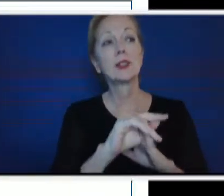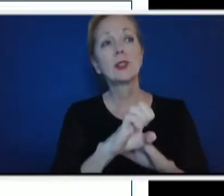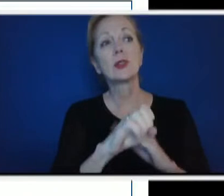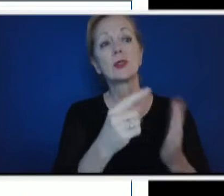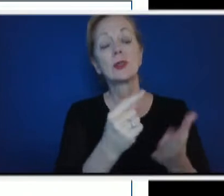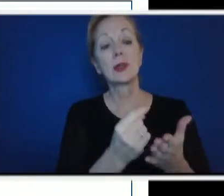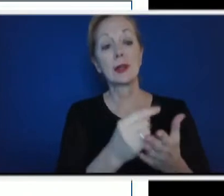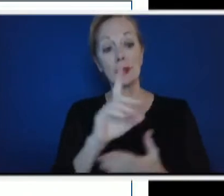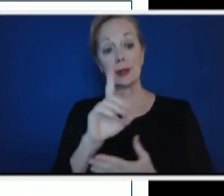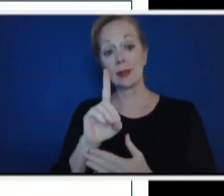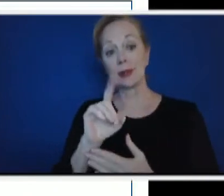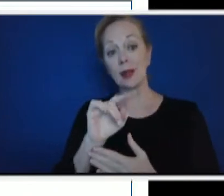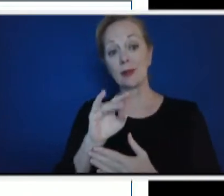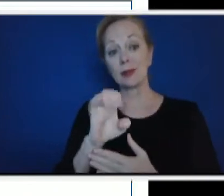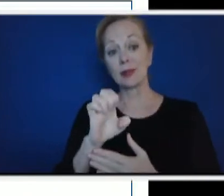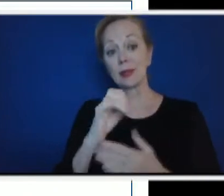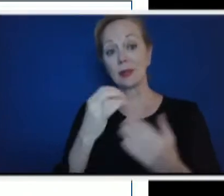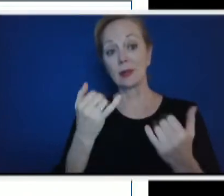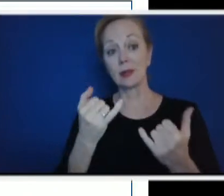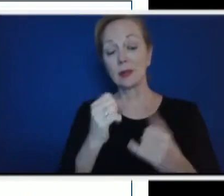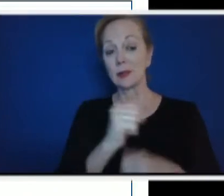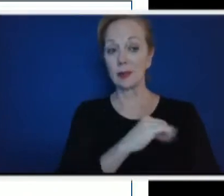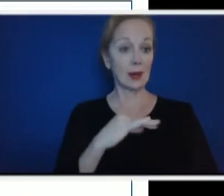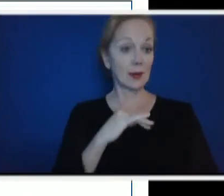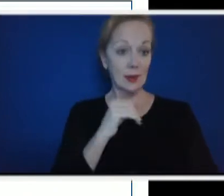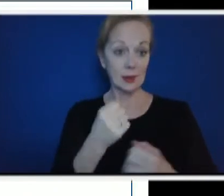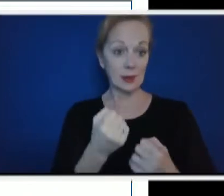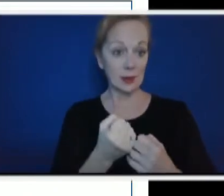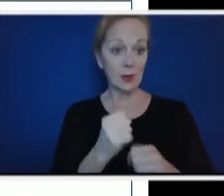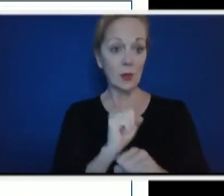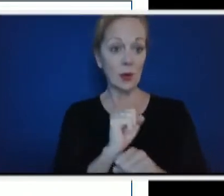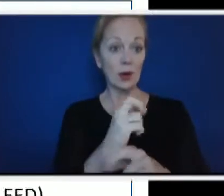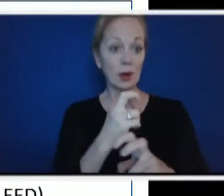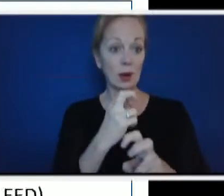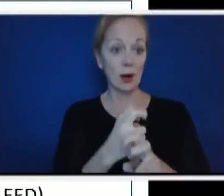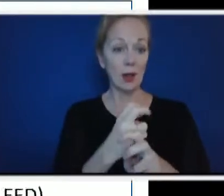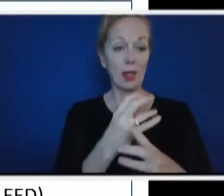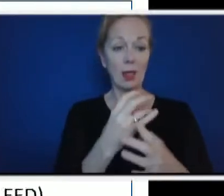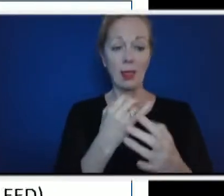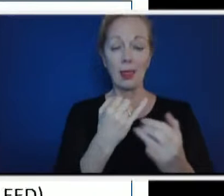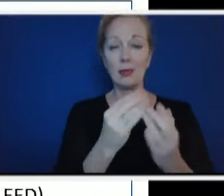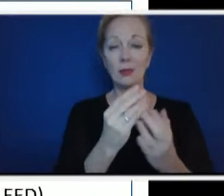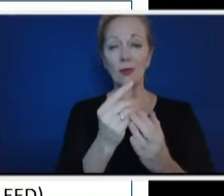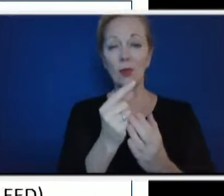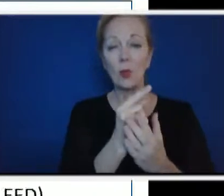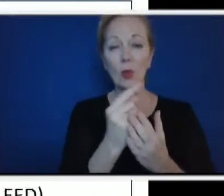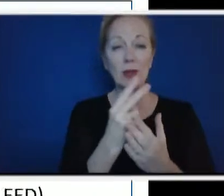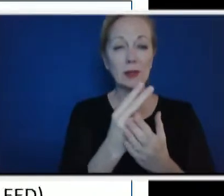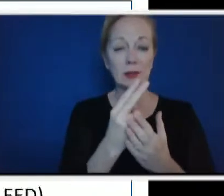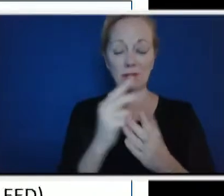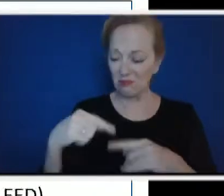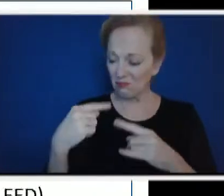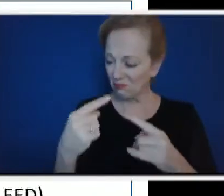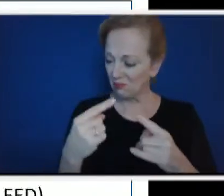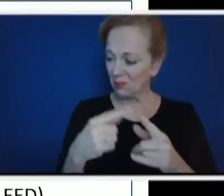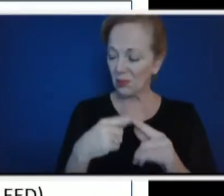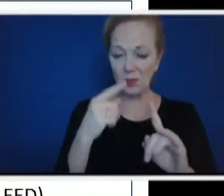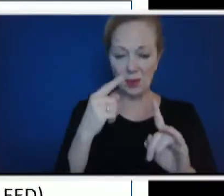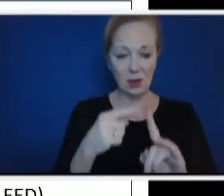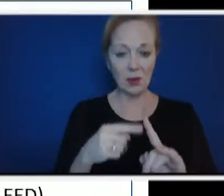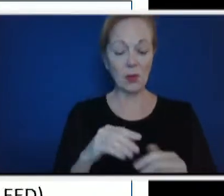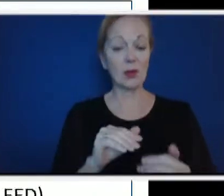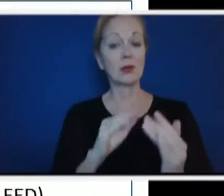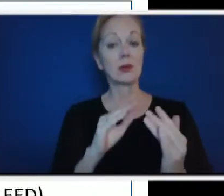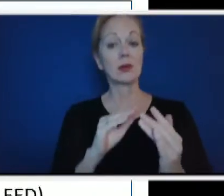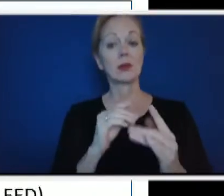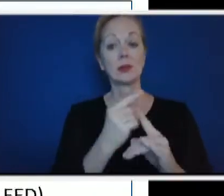mentioned, based on our current submittal, staff doesn't support, but we've been working hard over the past few weeks to get some points put in that we believe will address and